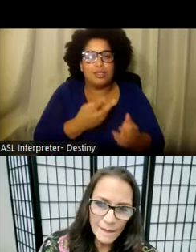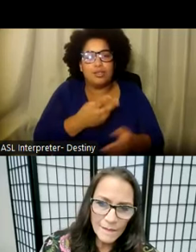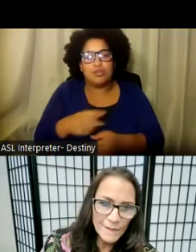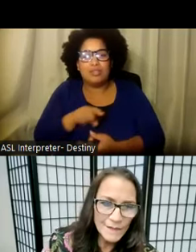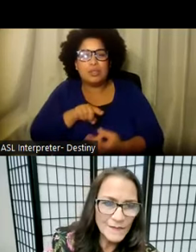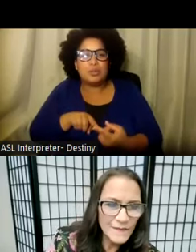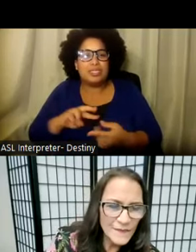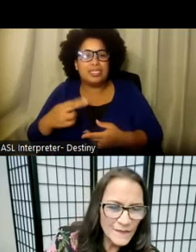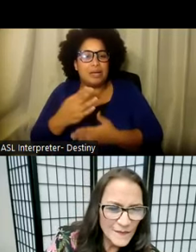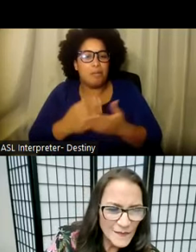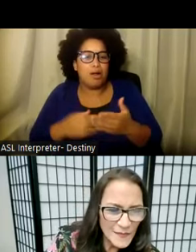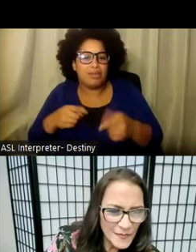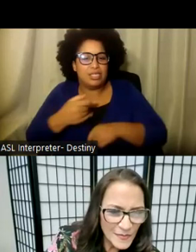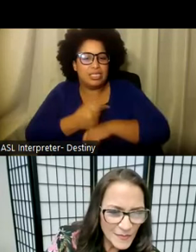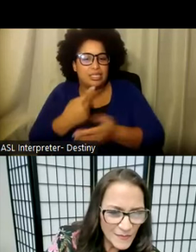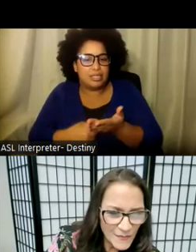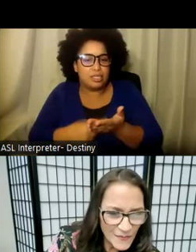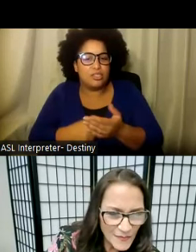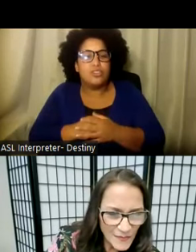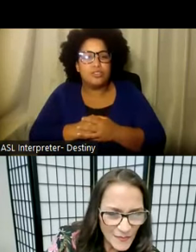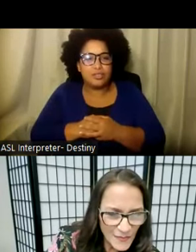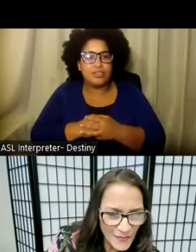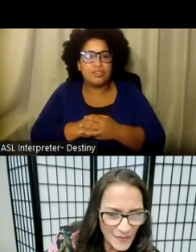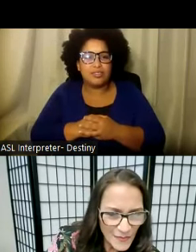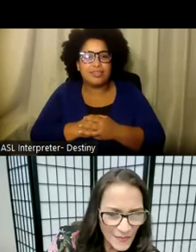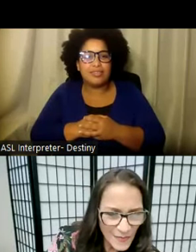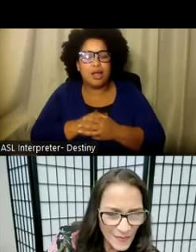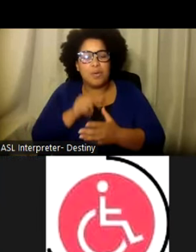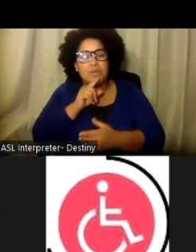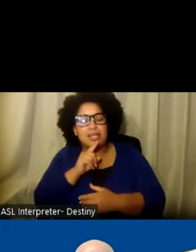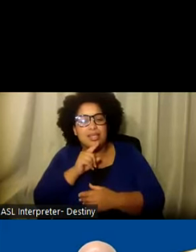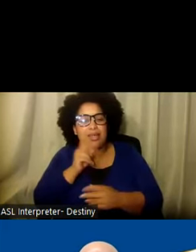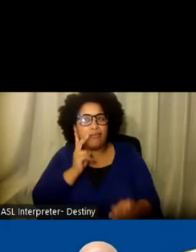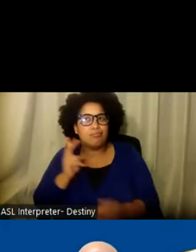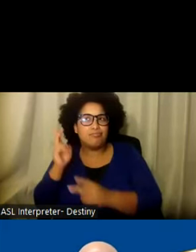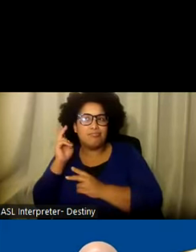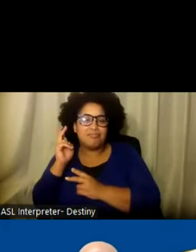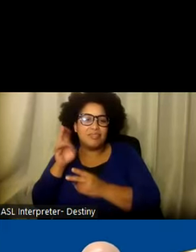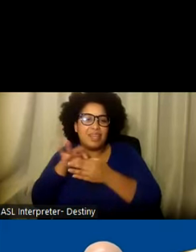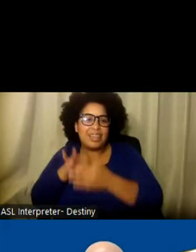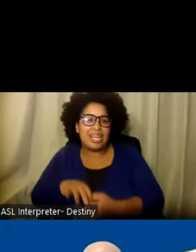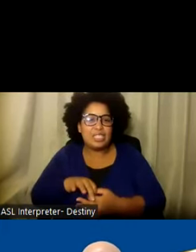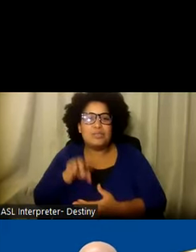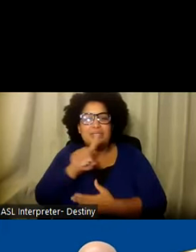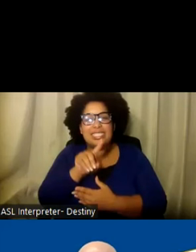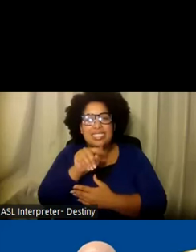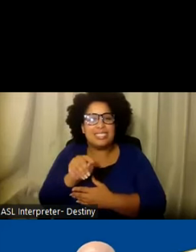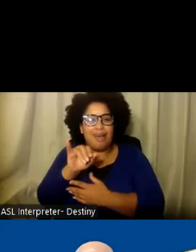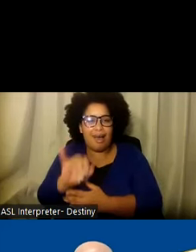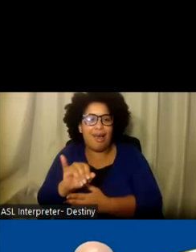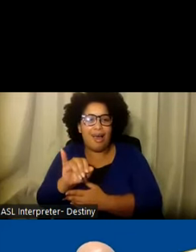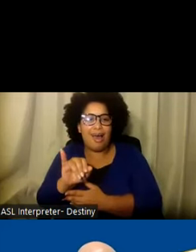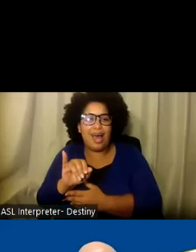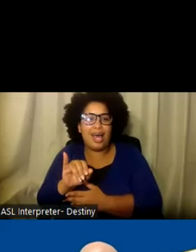kind of the second phase of today's webinar, which is to really focus on our reflections on the Disability Thrive Initiative